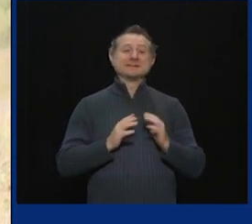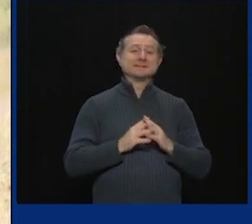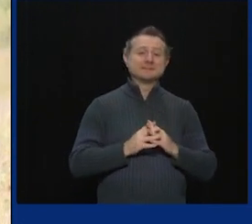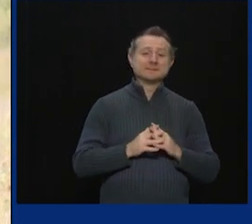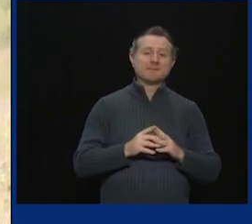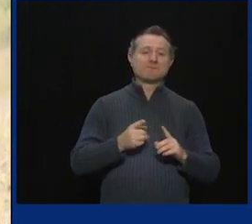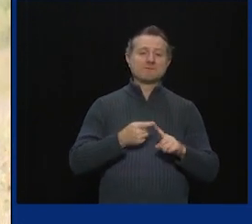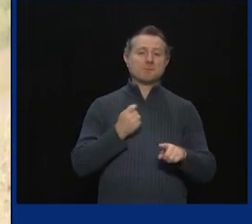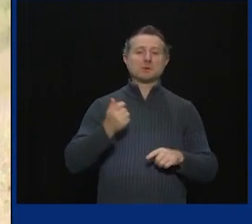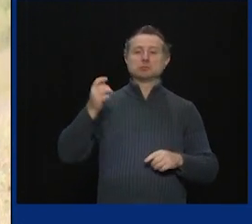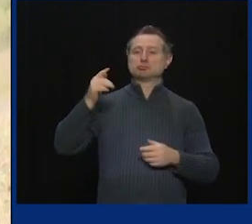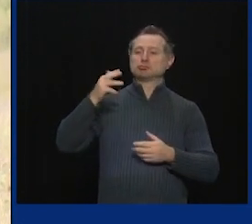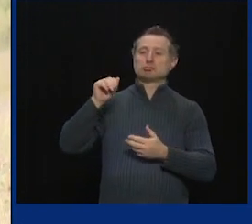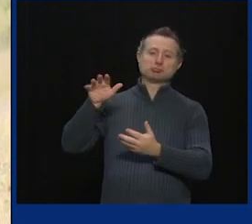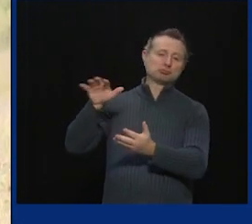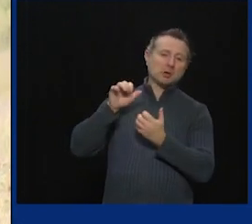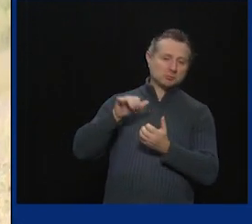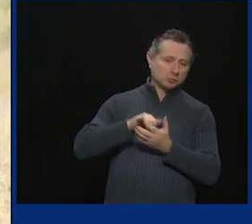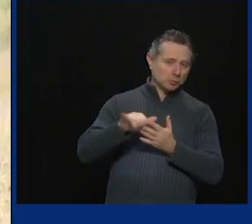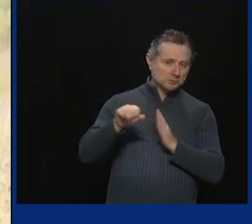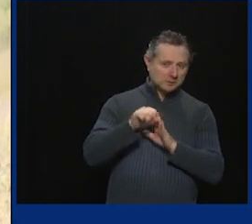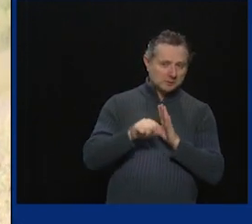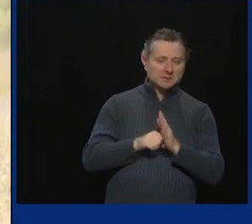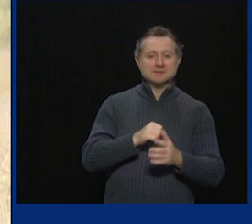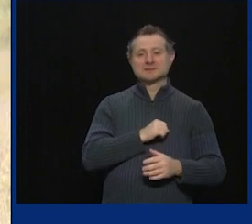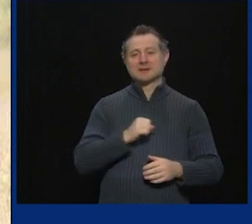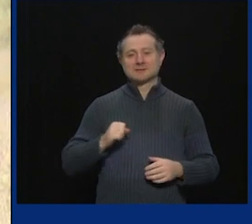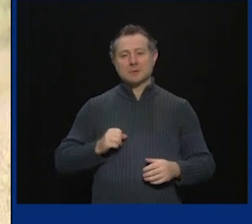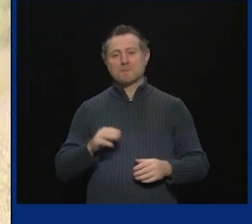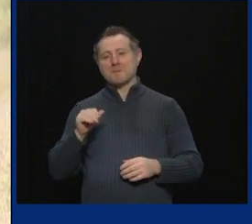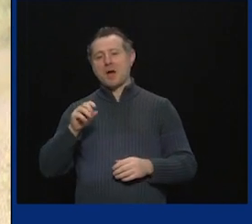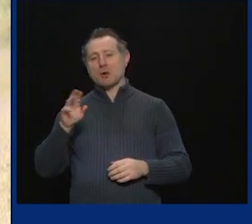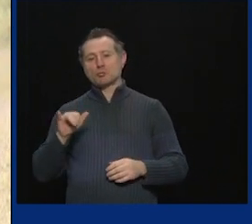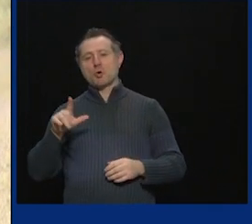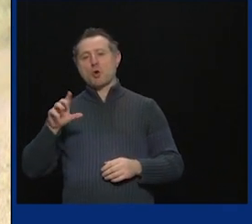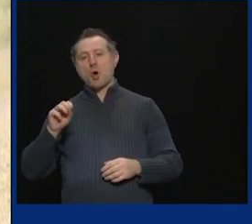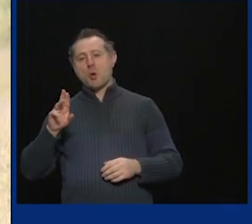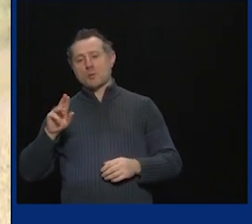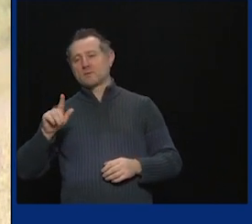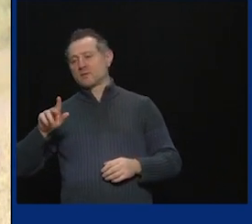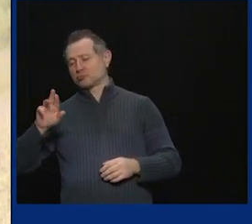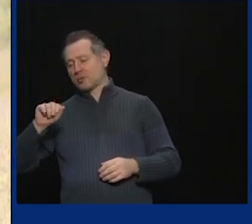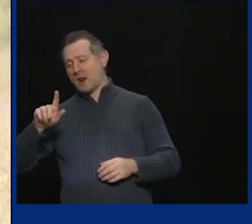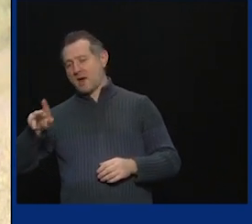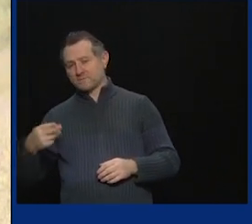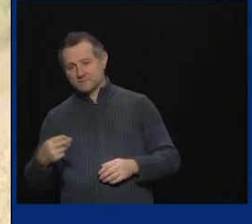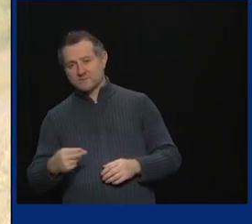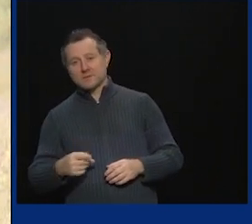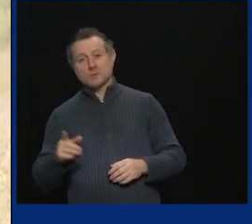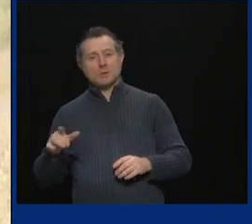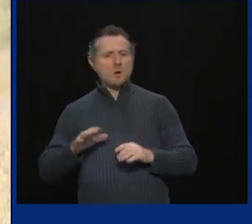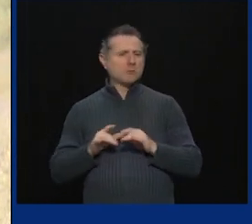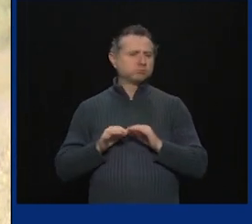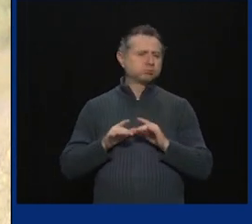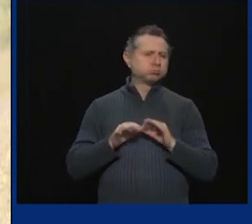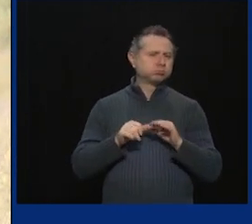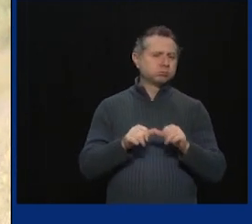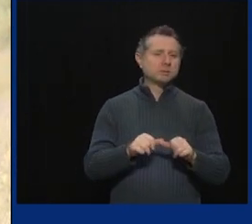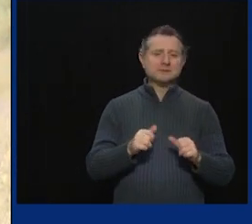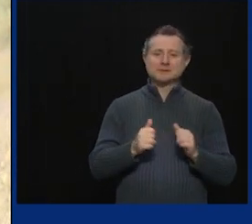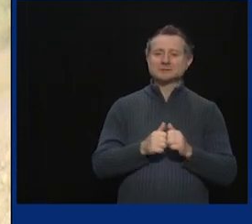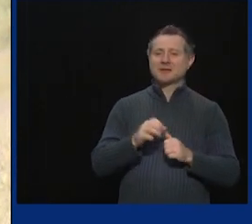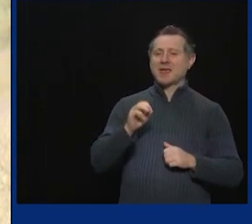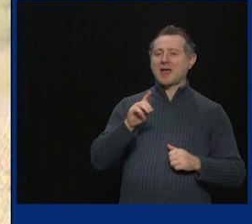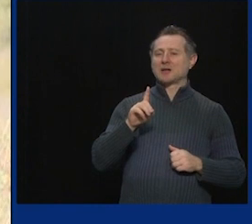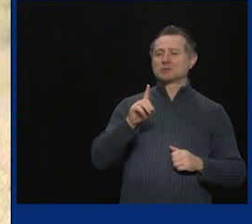The Rath legacy in the New York State Senate continues today with the election of Ed Rath to the State Senate in 2020. Ed has taken a great interest in